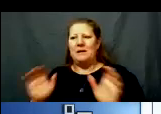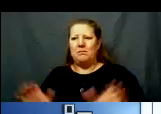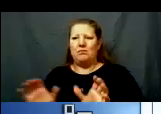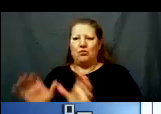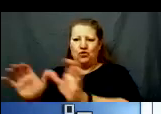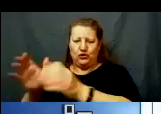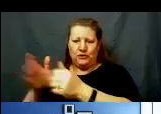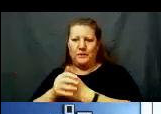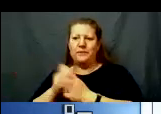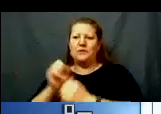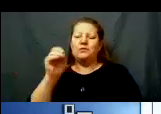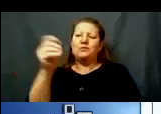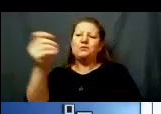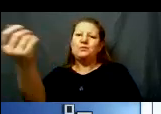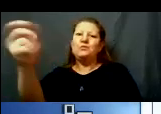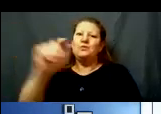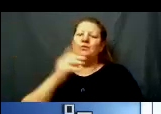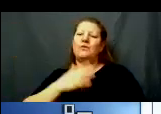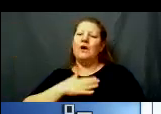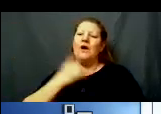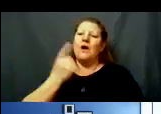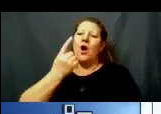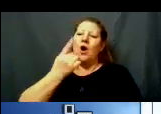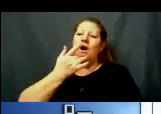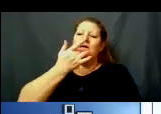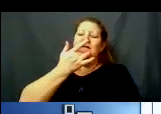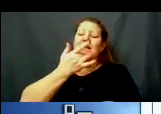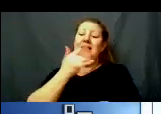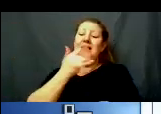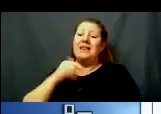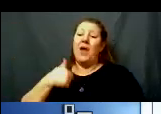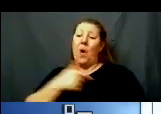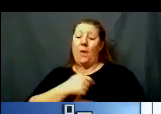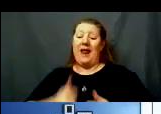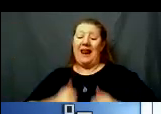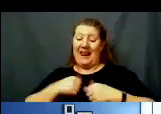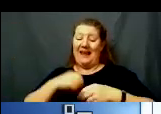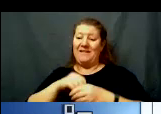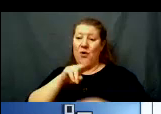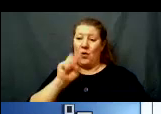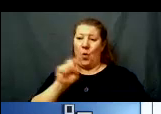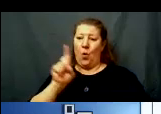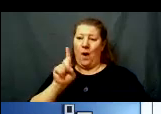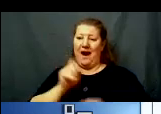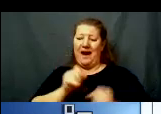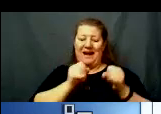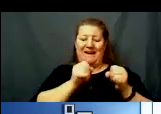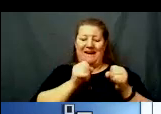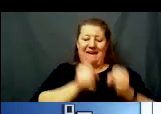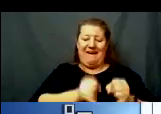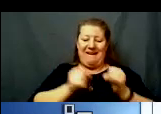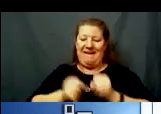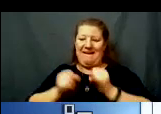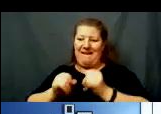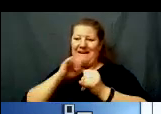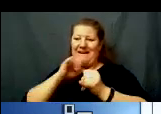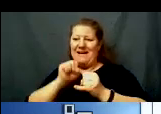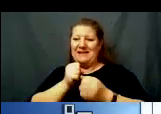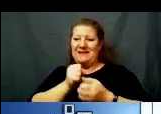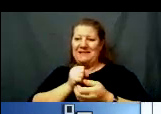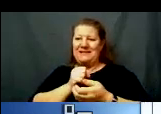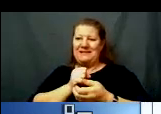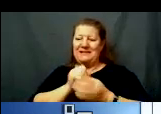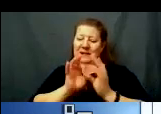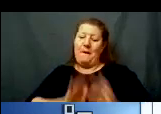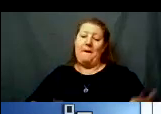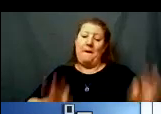I always say, I love it that we live in the United States of America where individualism is sacrosanct, but we're almost